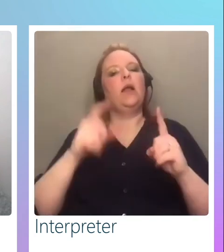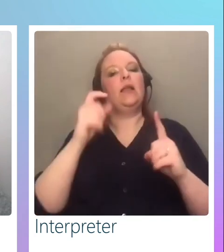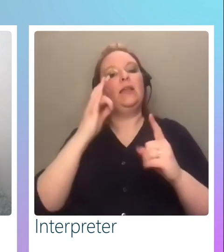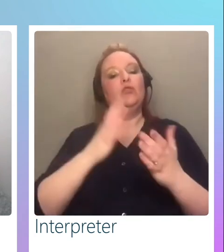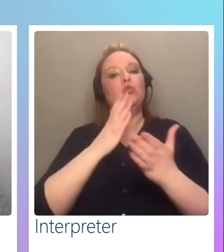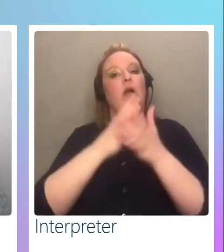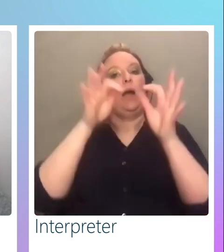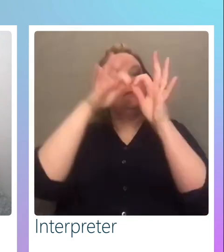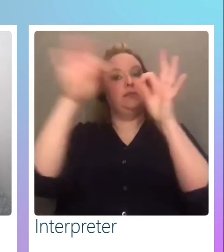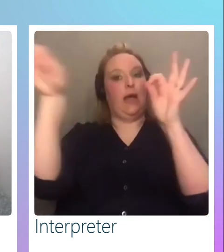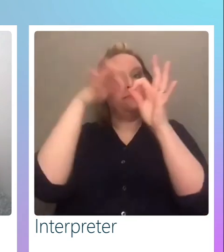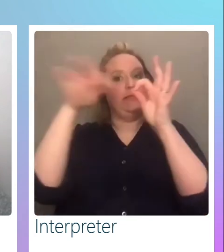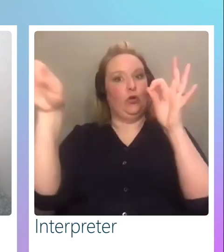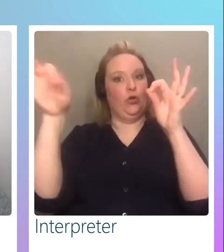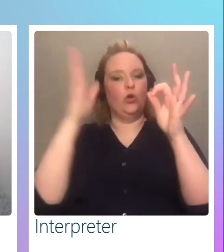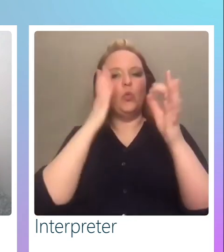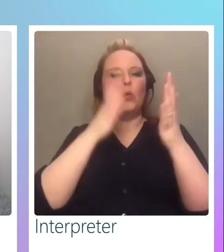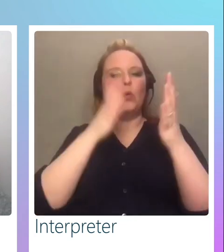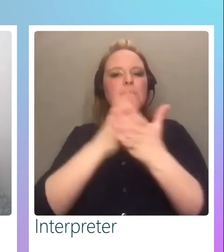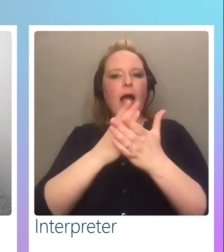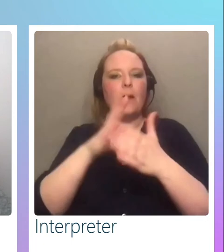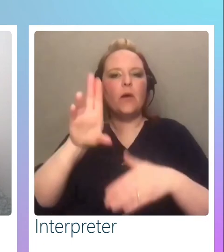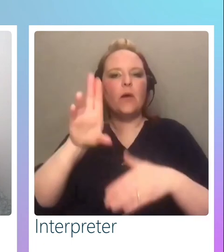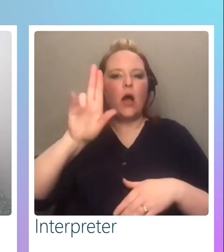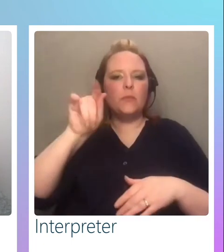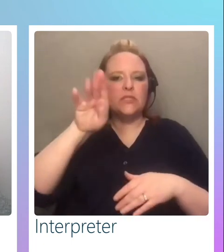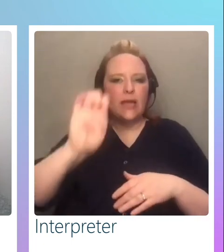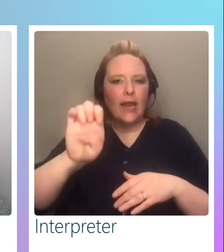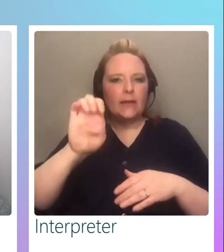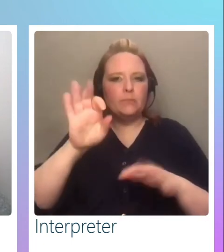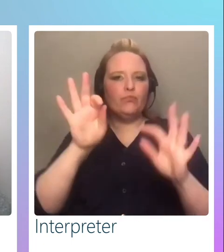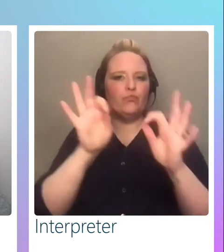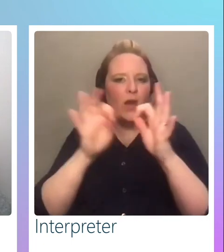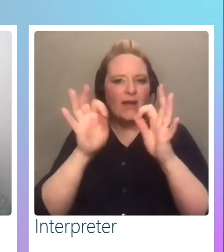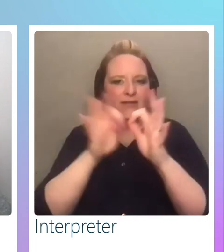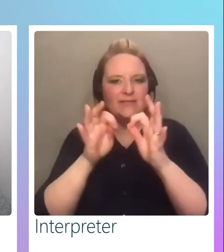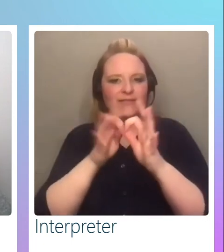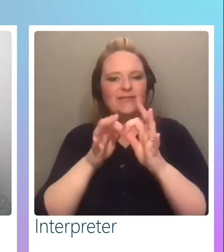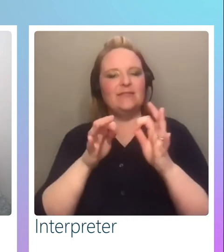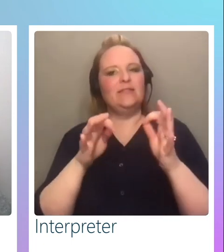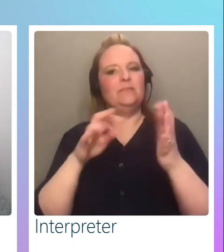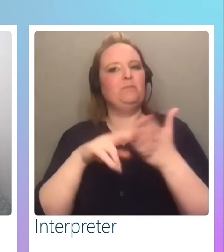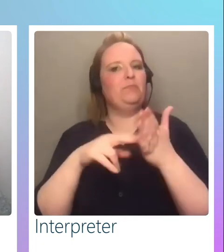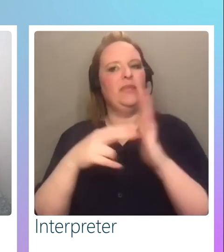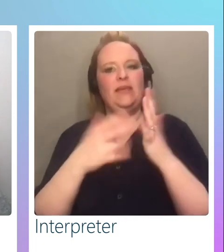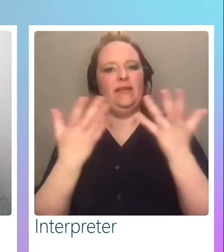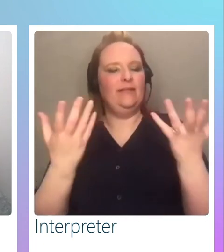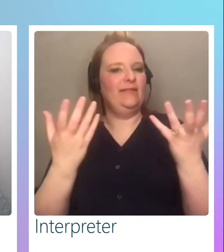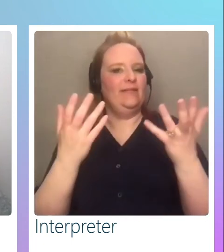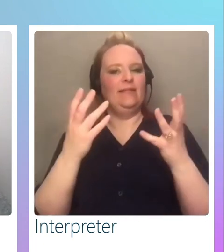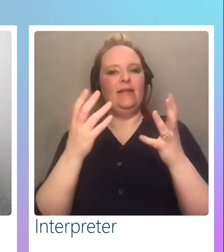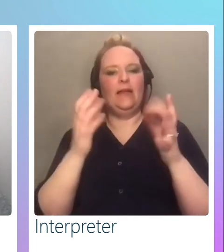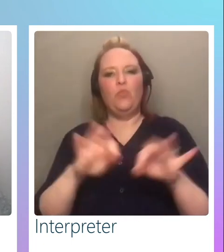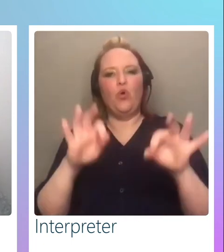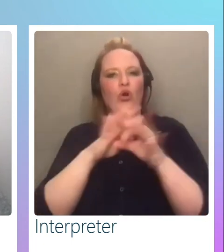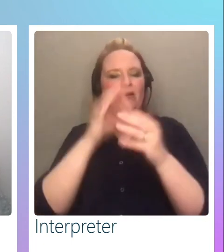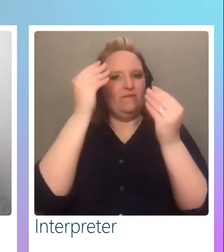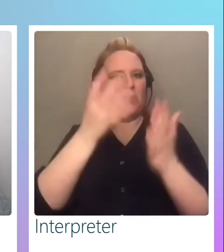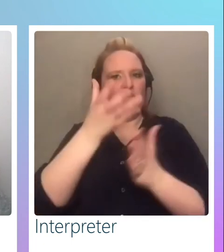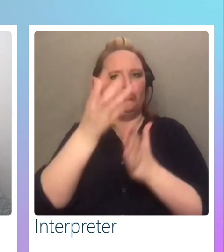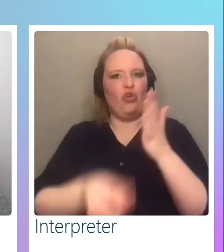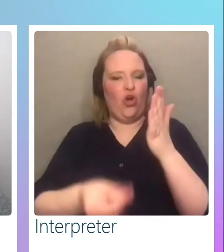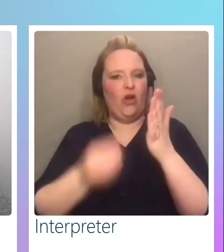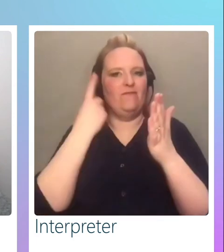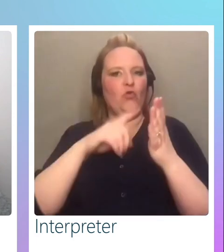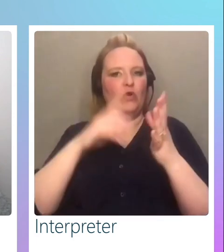ticker, you would stop finding the updated price and then like you would not have critical information that you need to make